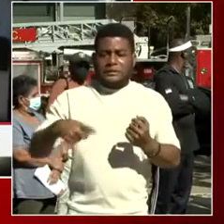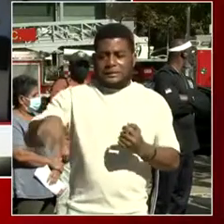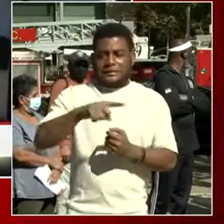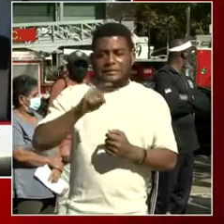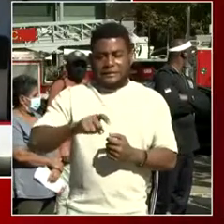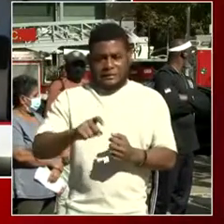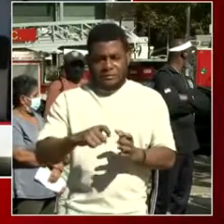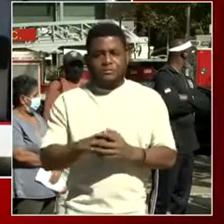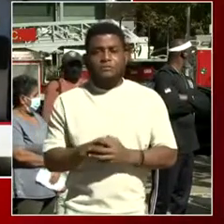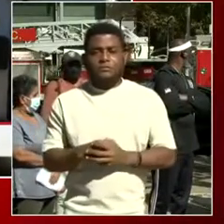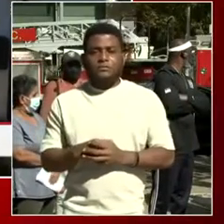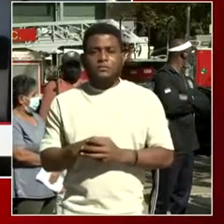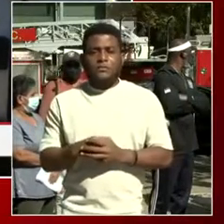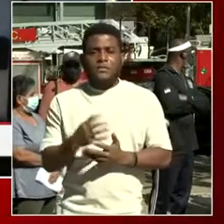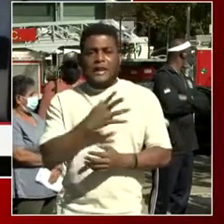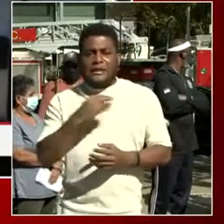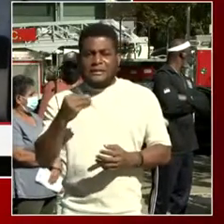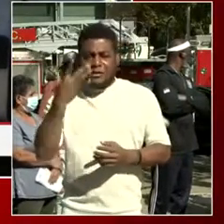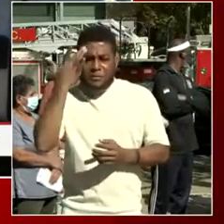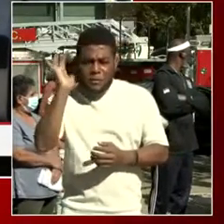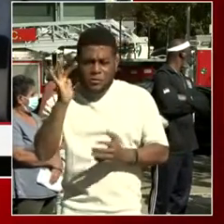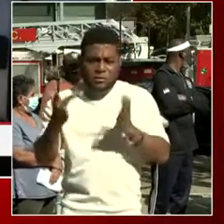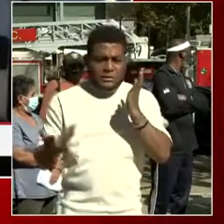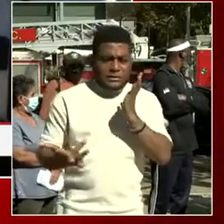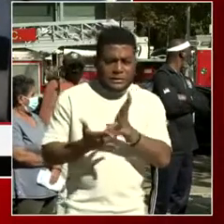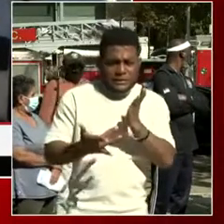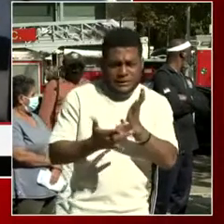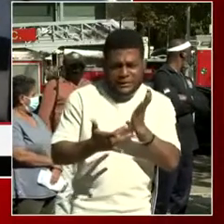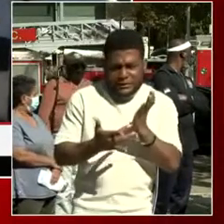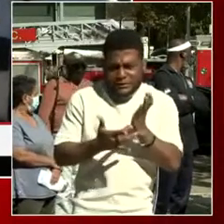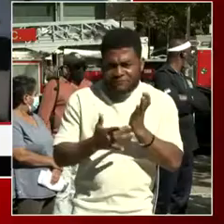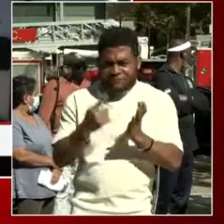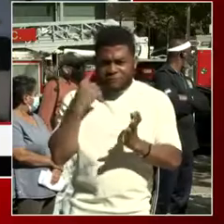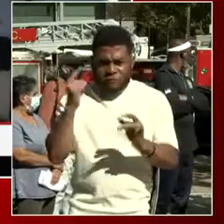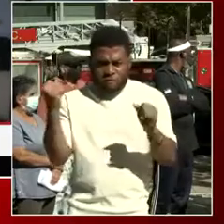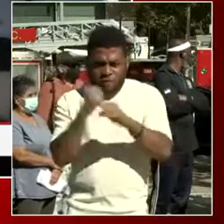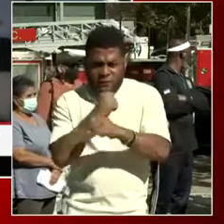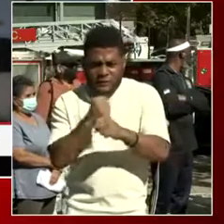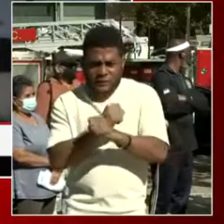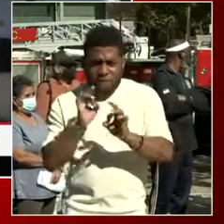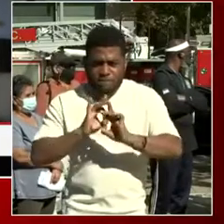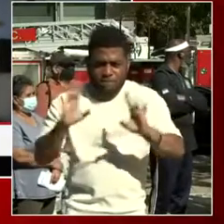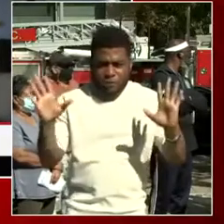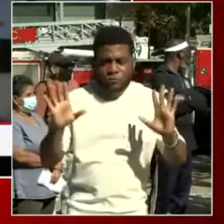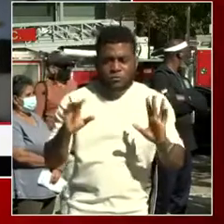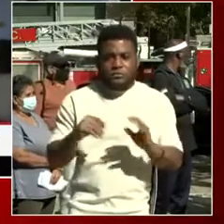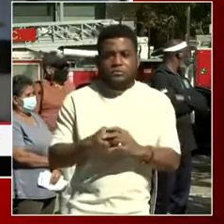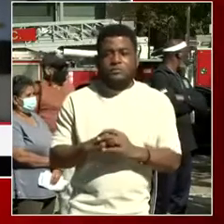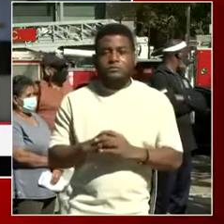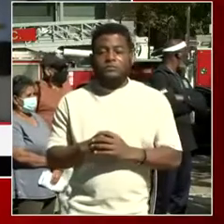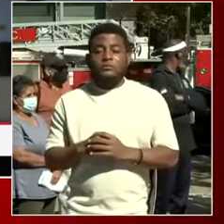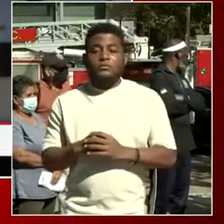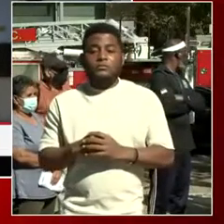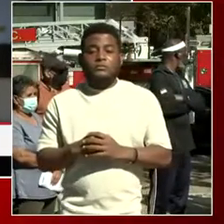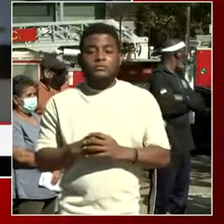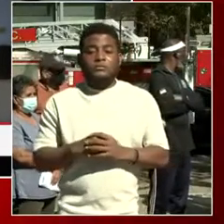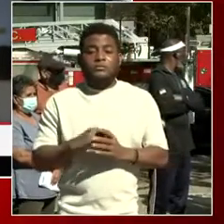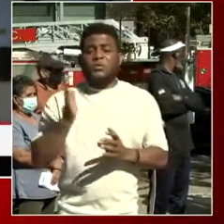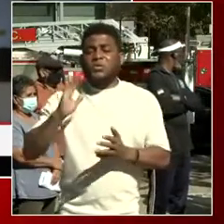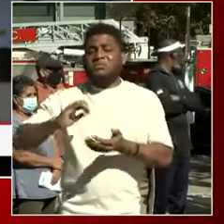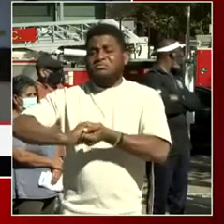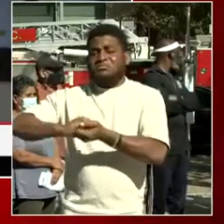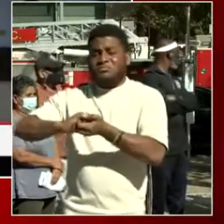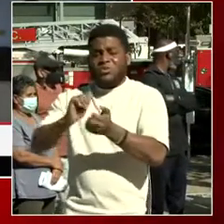and intelligence-driven strategies to combat crime, while partnering with other law enforcement agencies,